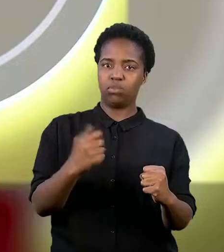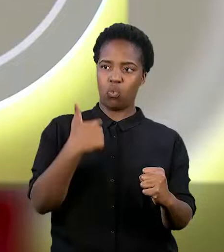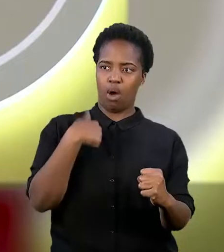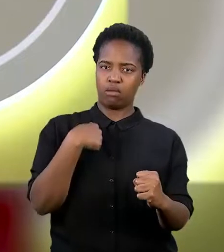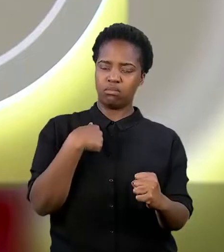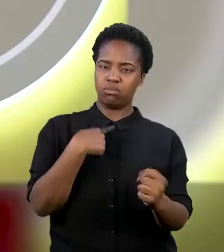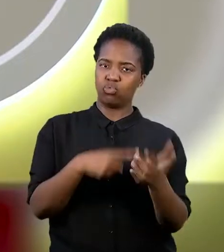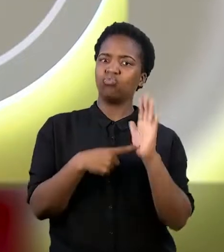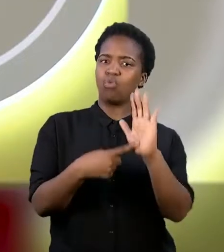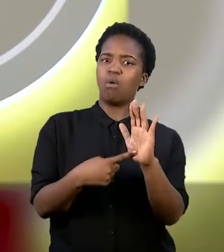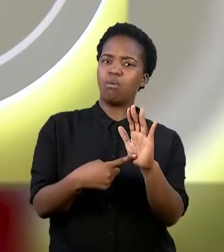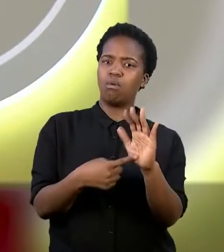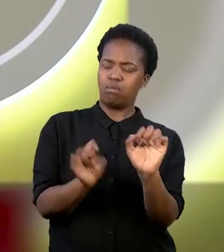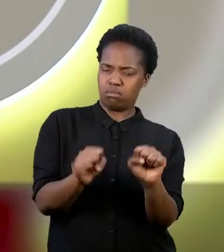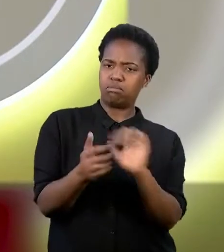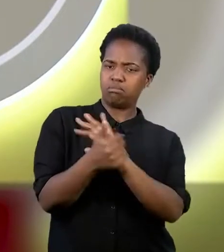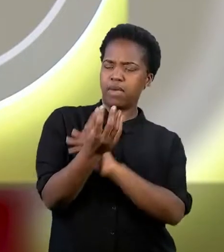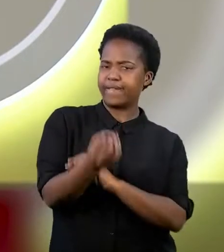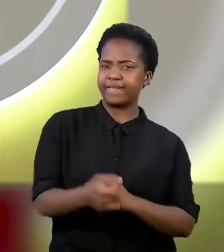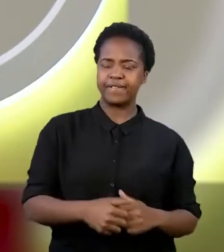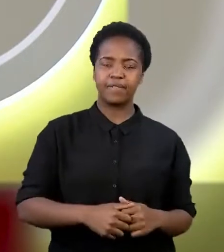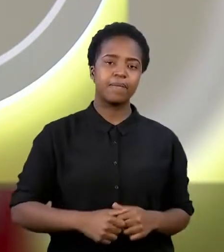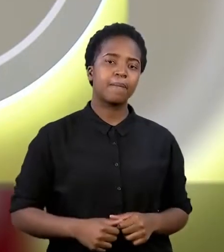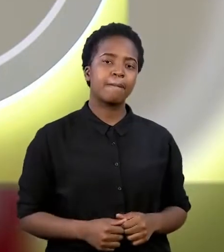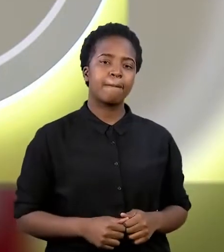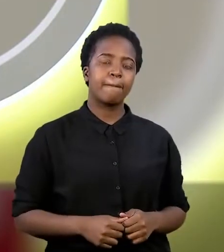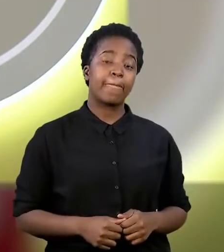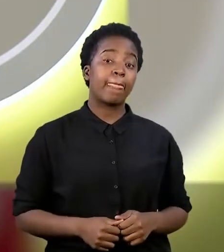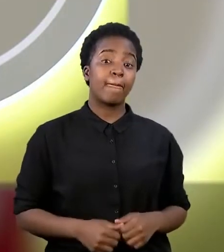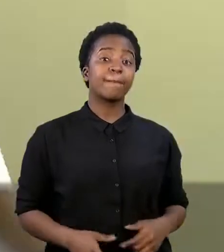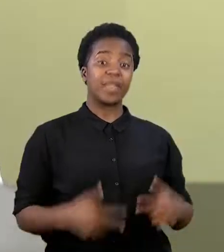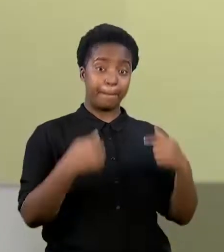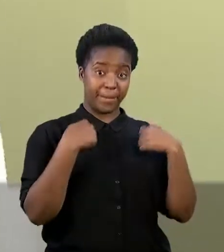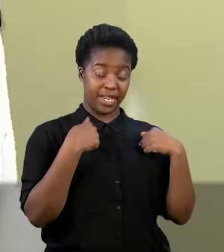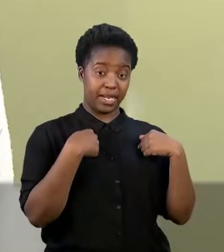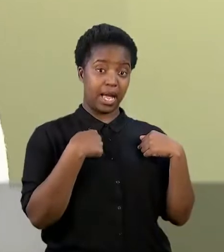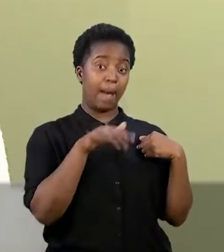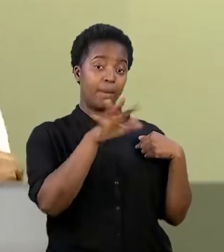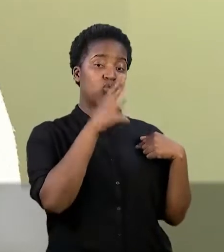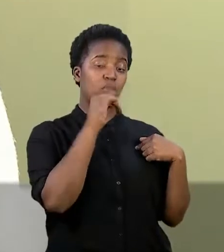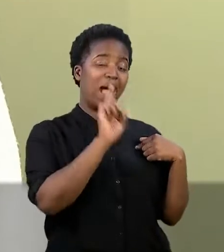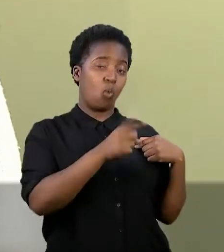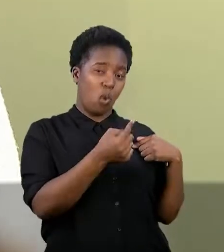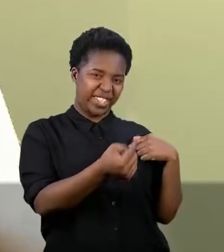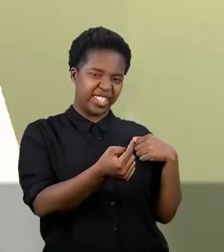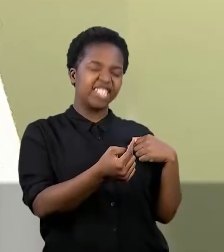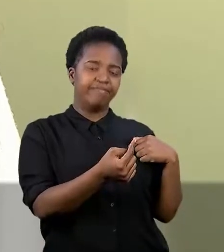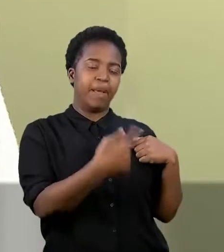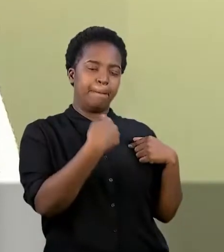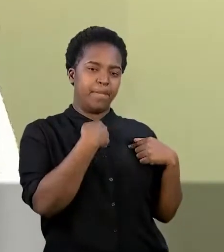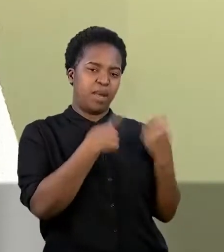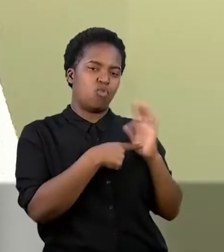o prove wrong everyone else ka ntho tse banana ngore ha ono gona o dietse. kore re etse ntho tse ba re nga re gone o